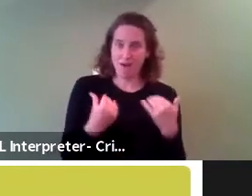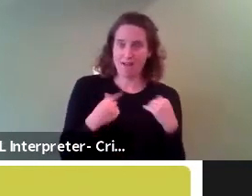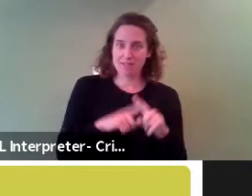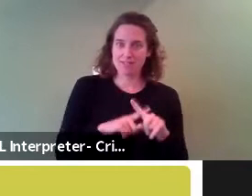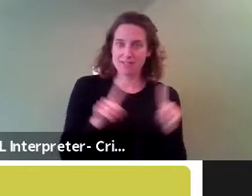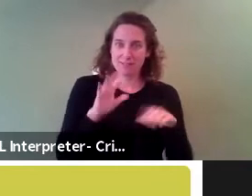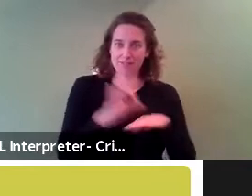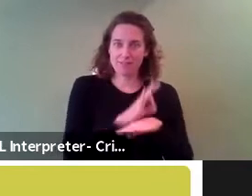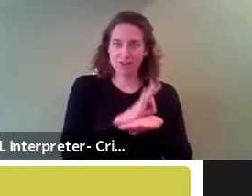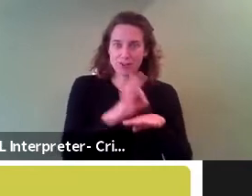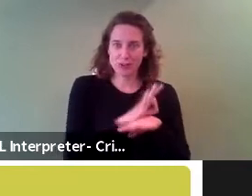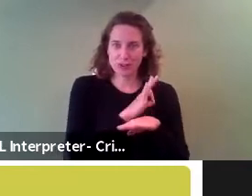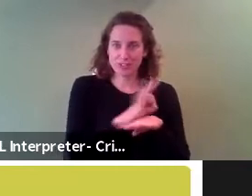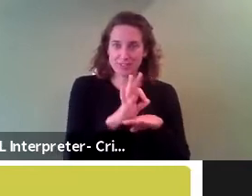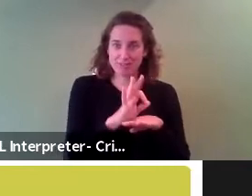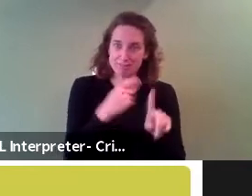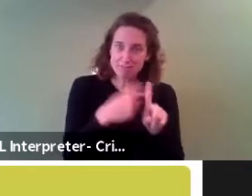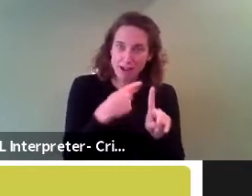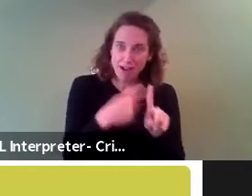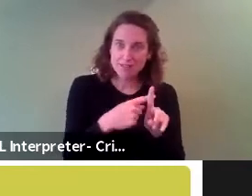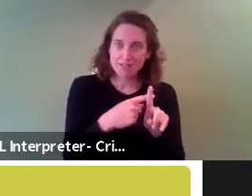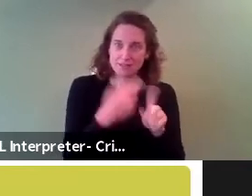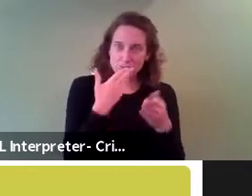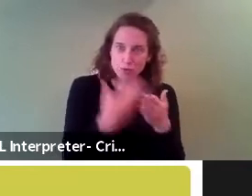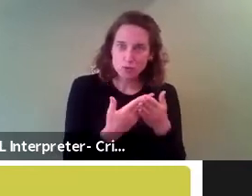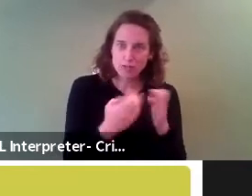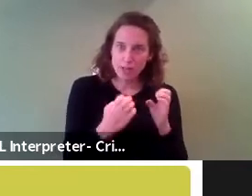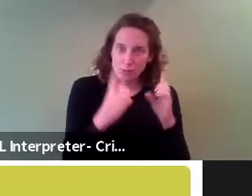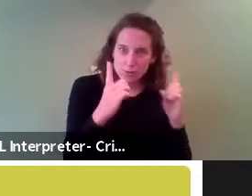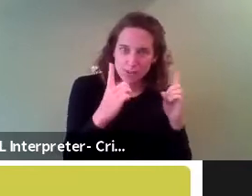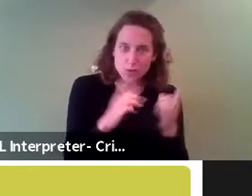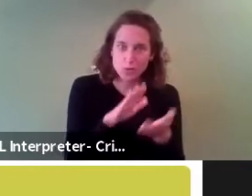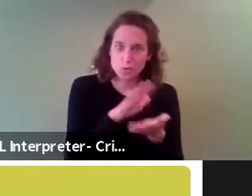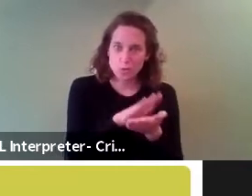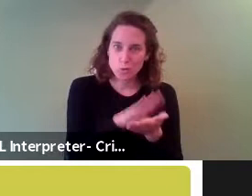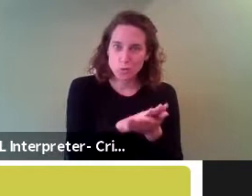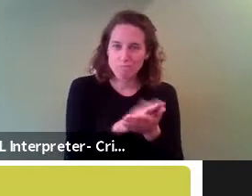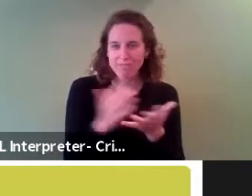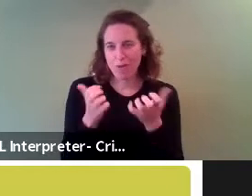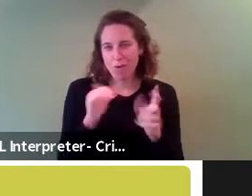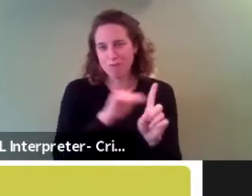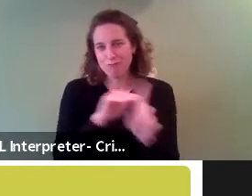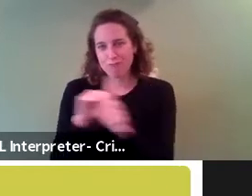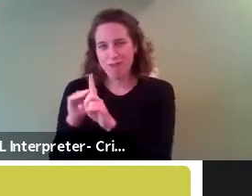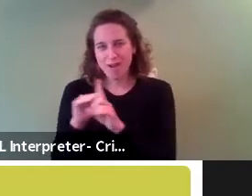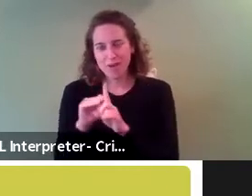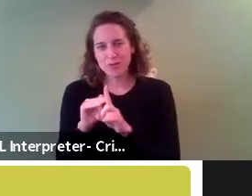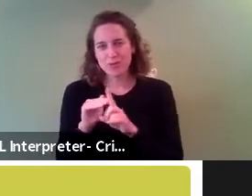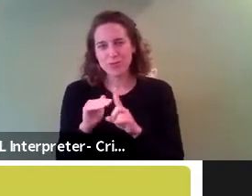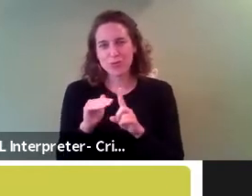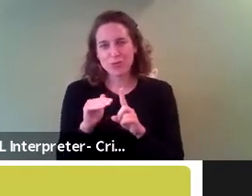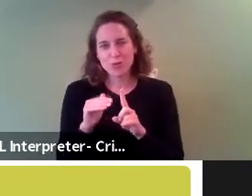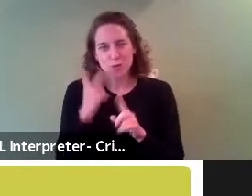that I should be using it for, like school. So I just want to remind everybody that you'll find